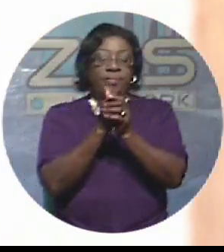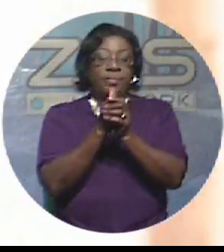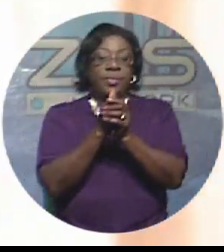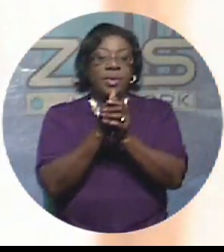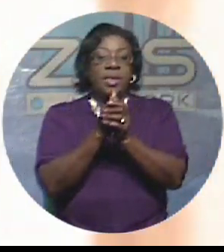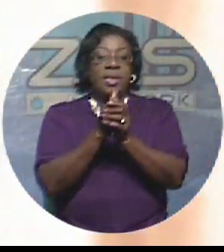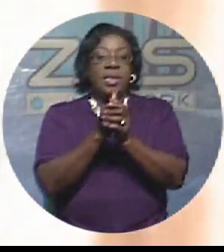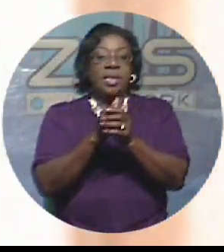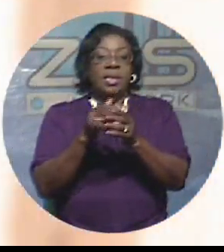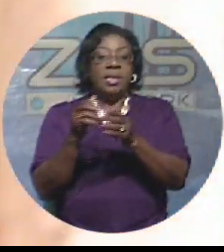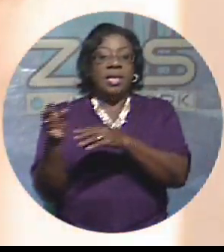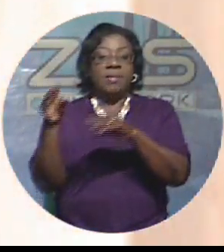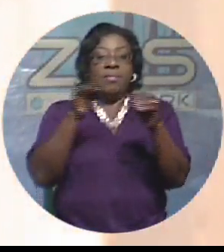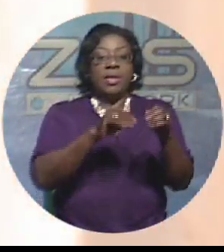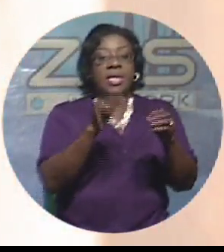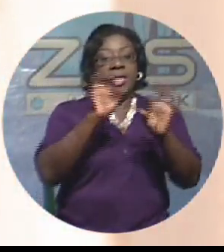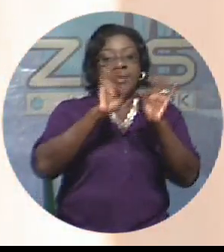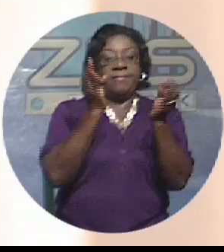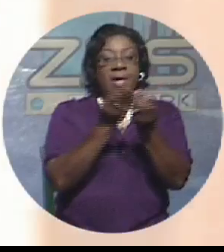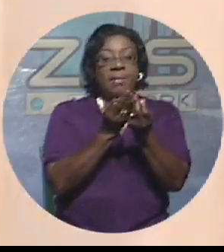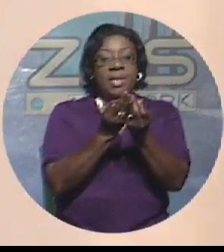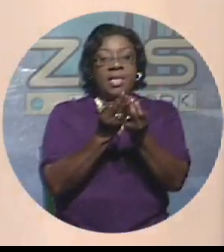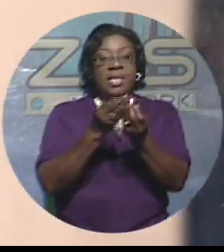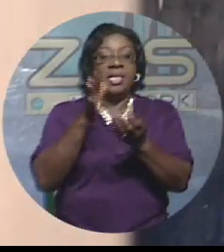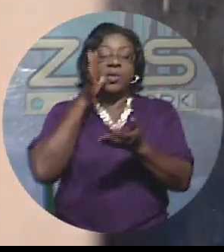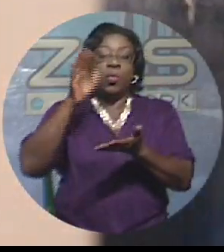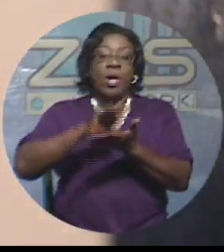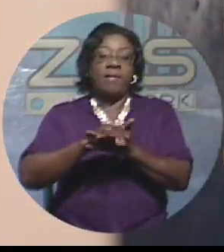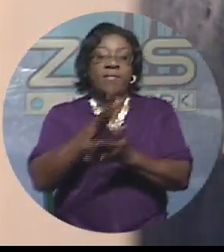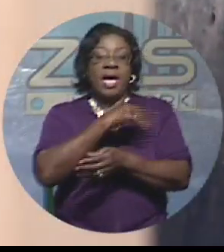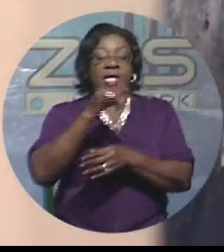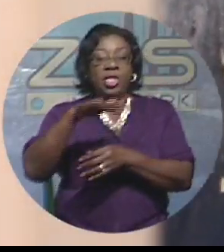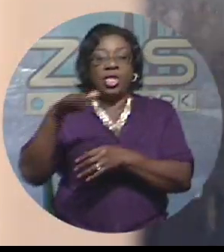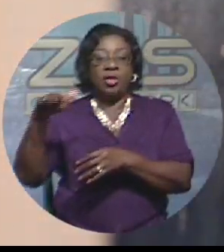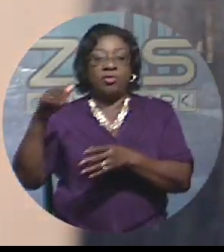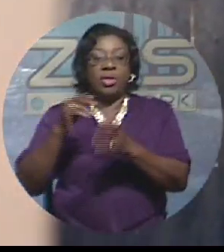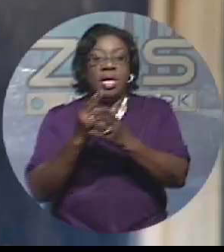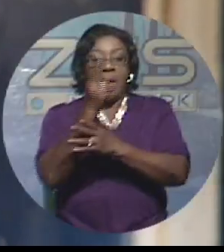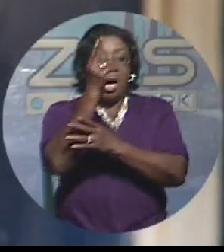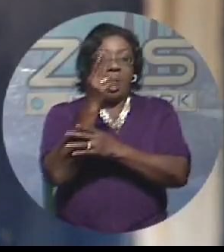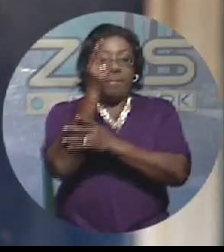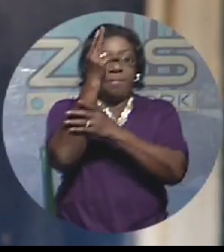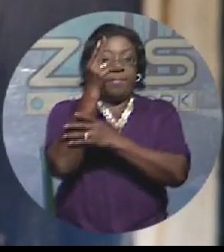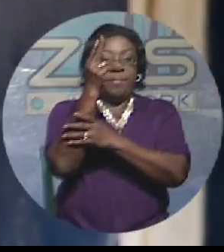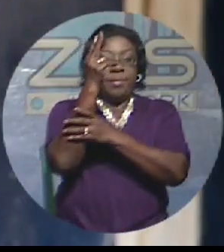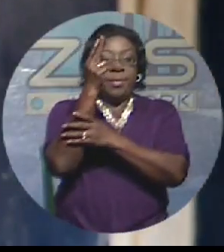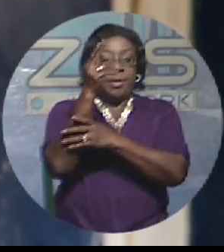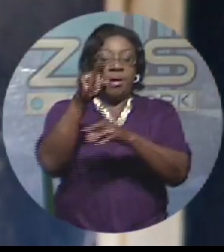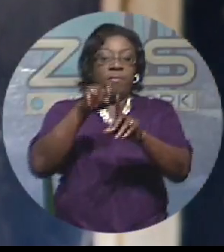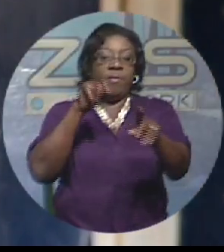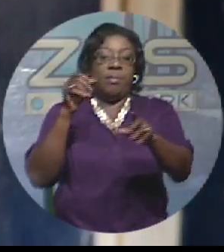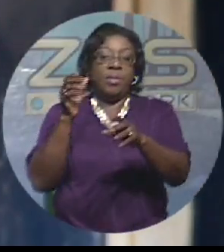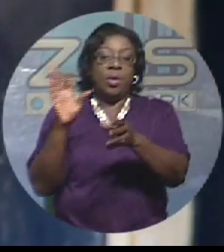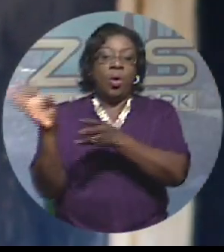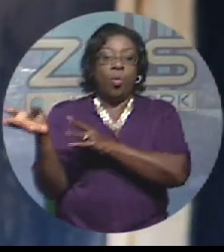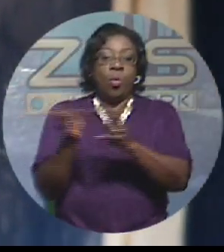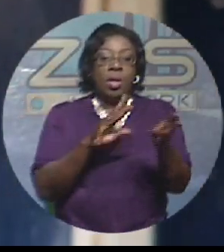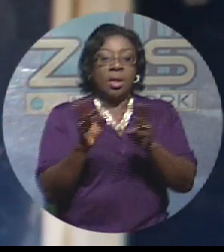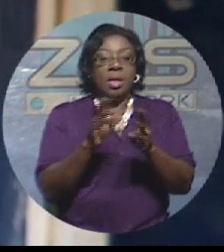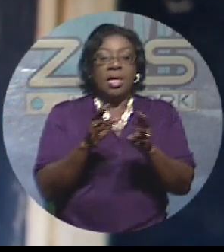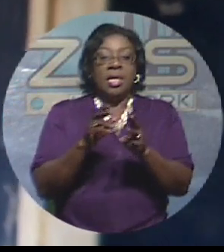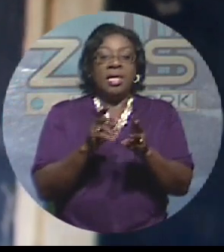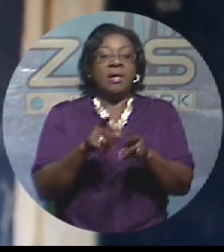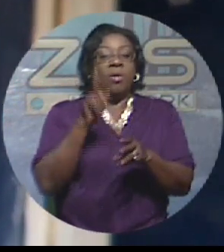I put them up here. They were up in the ceiling? Up in there. Those blankets are? Yeah. If I didn't stay next hour,